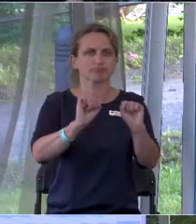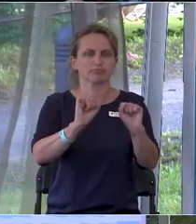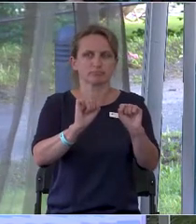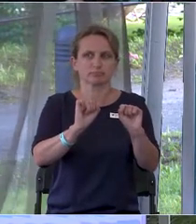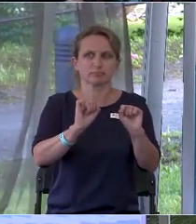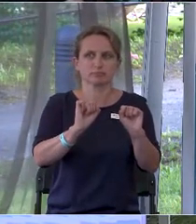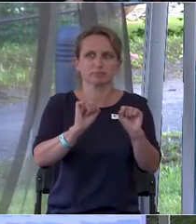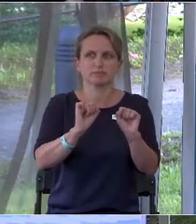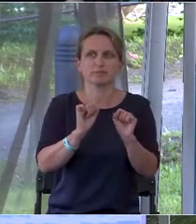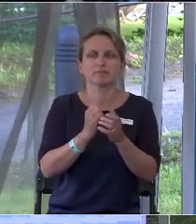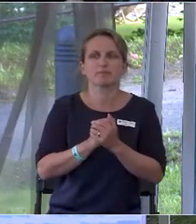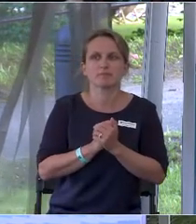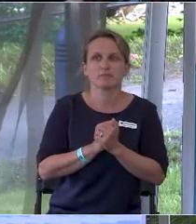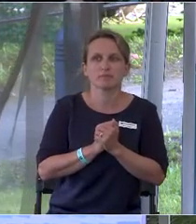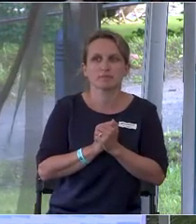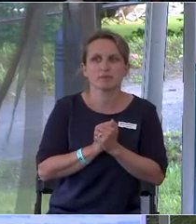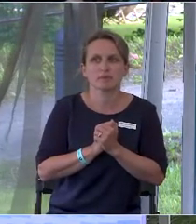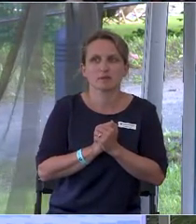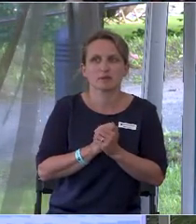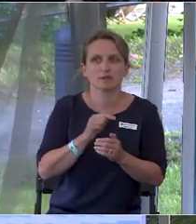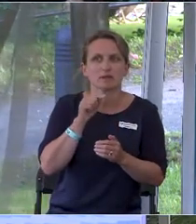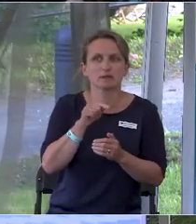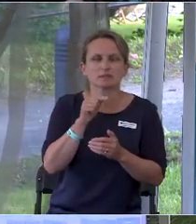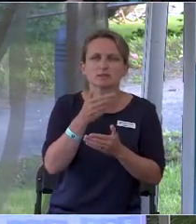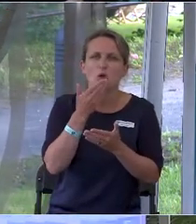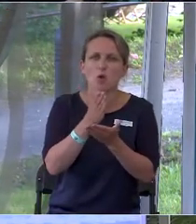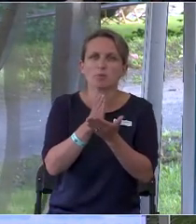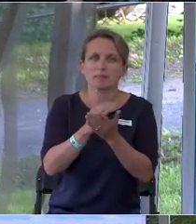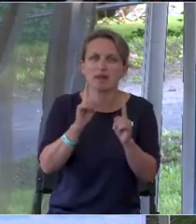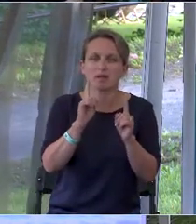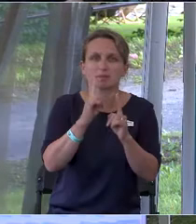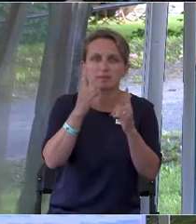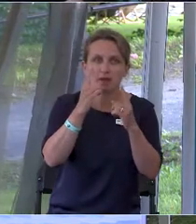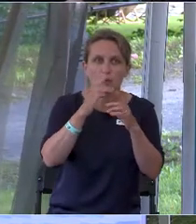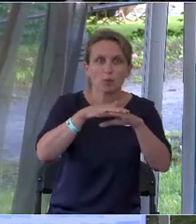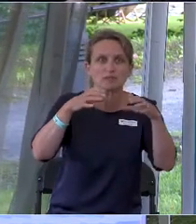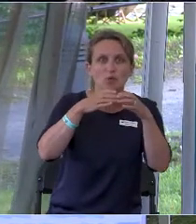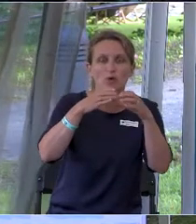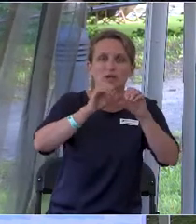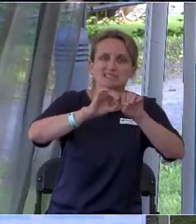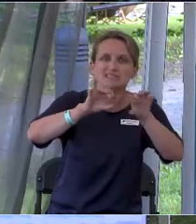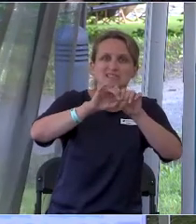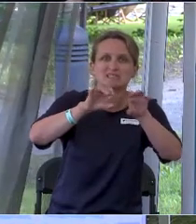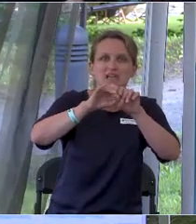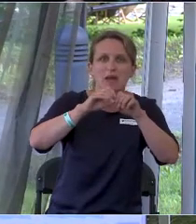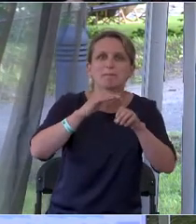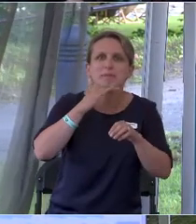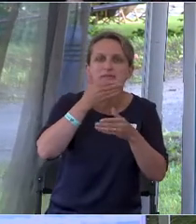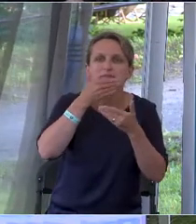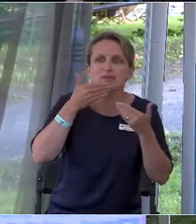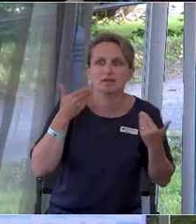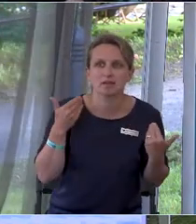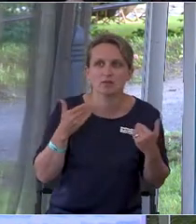which means that actually, I think this is something that has not been reflected enough in society, so perhaps also you could elaborate.